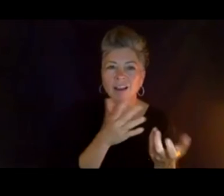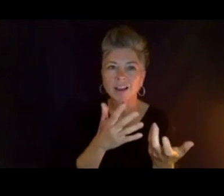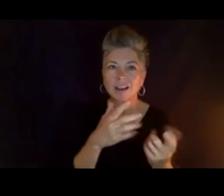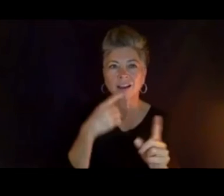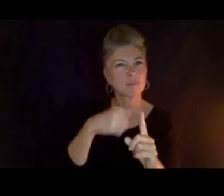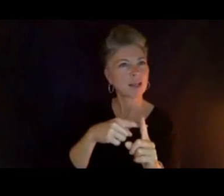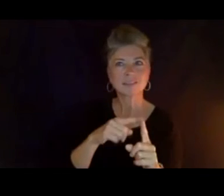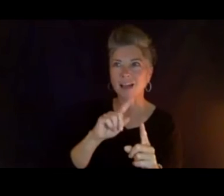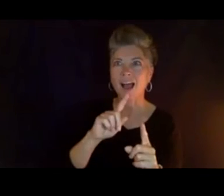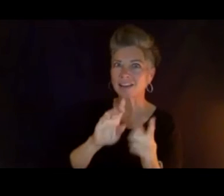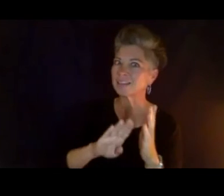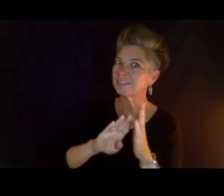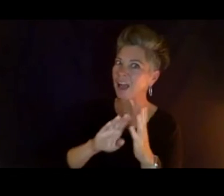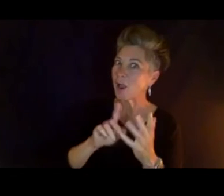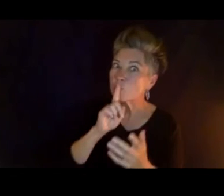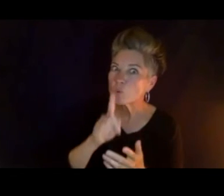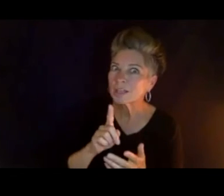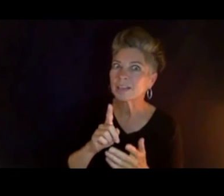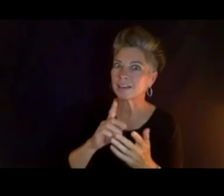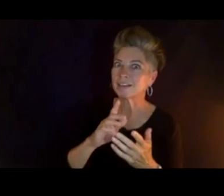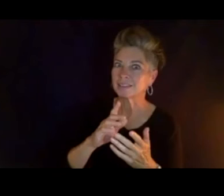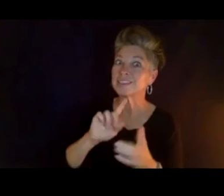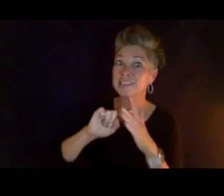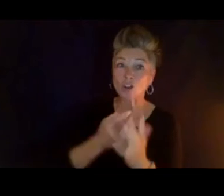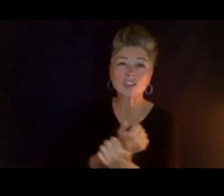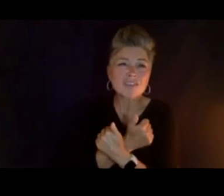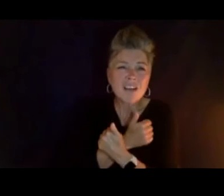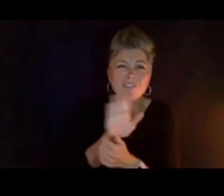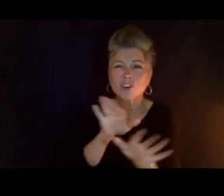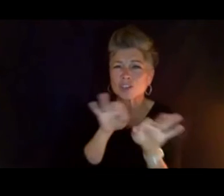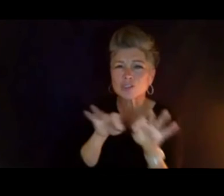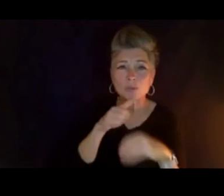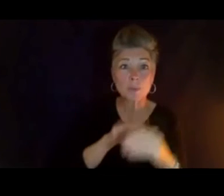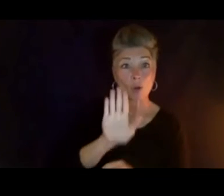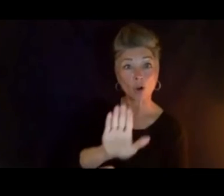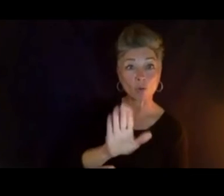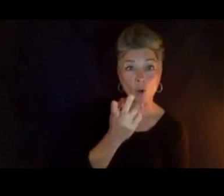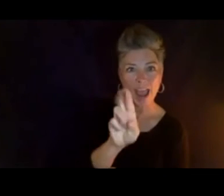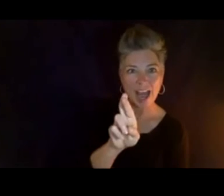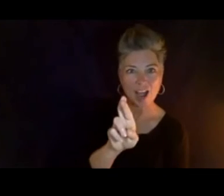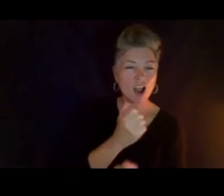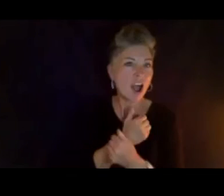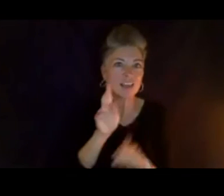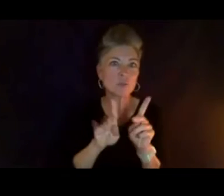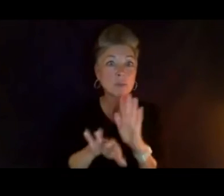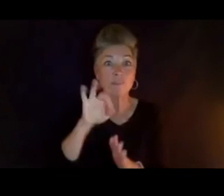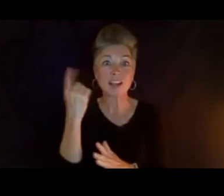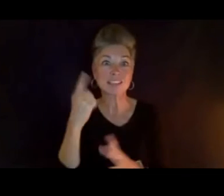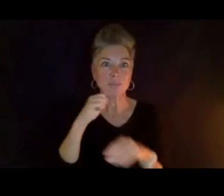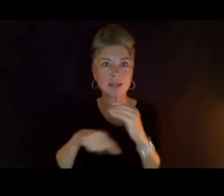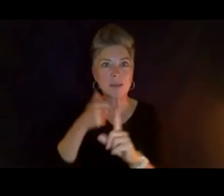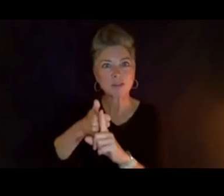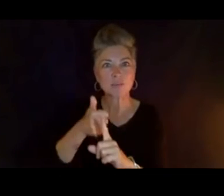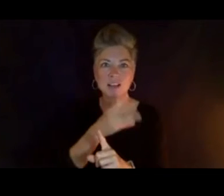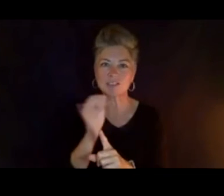her description of her own hair. Like, I love when people find something about themselves that they're just like, I love this part of